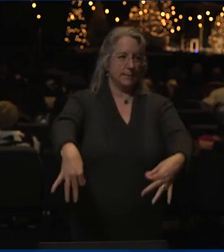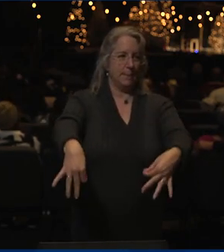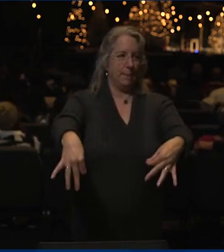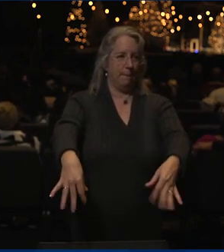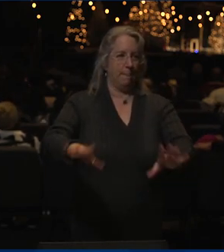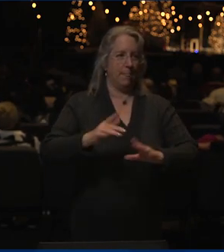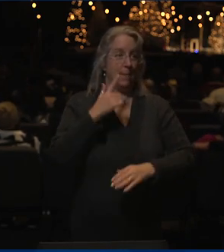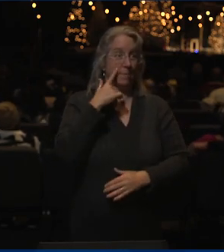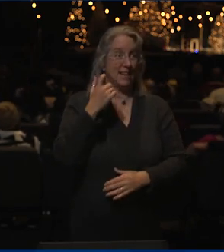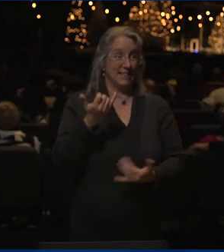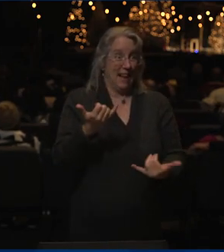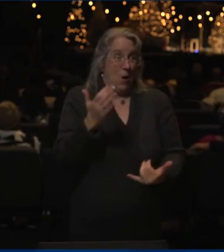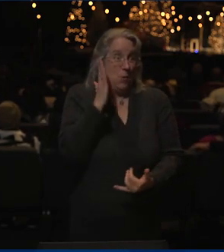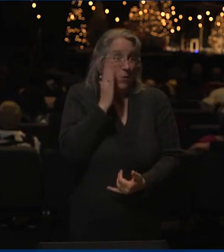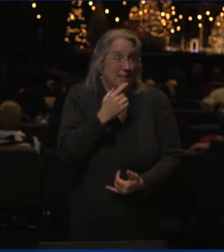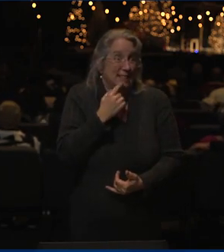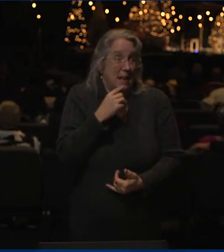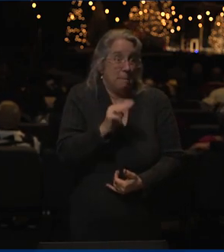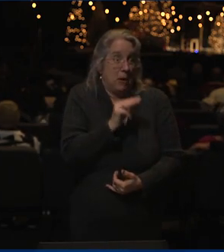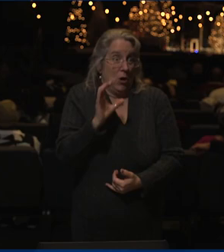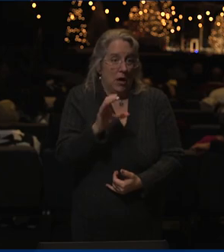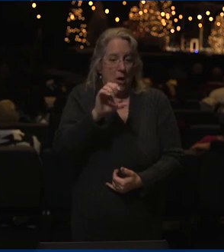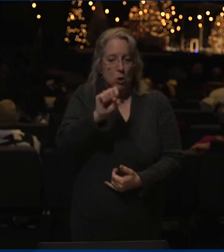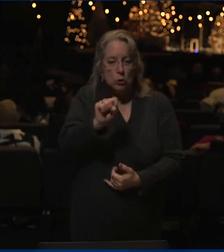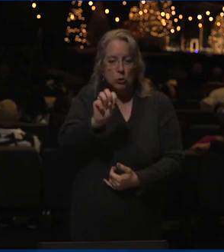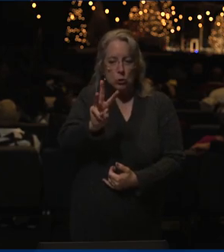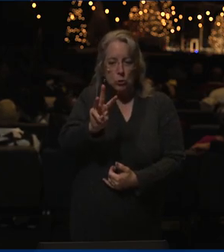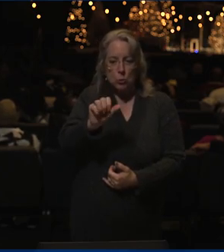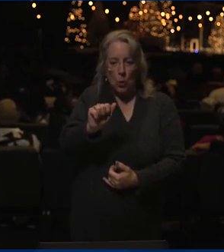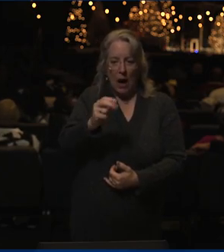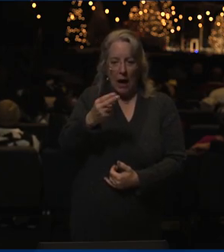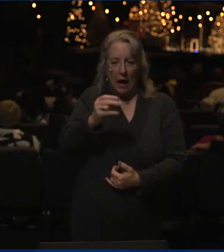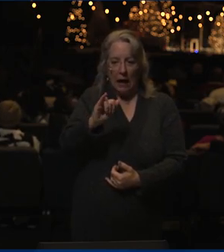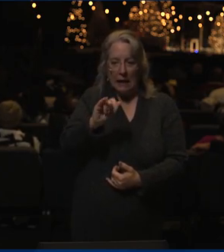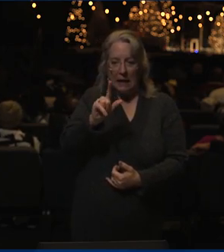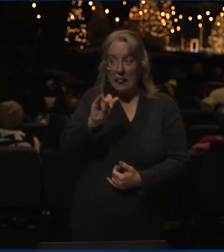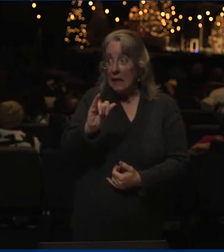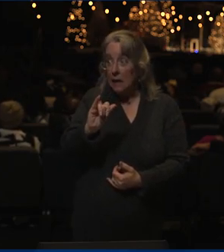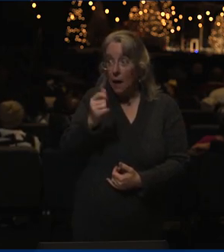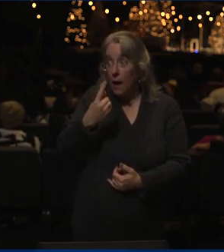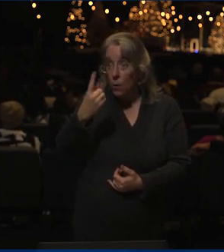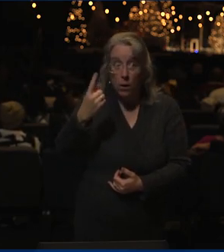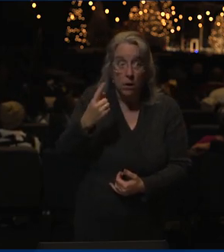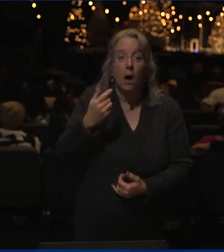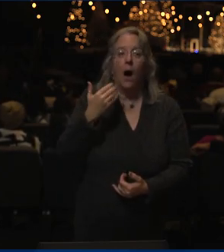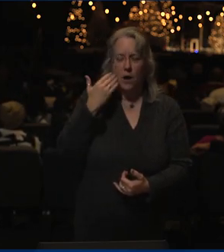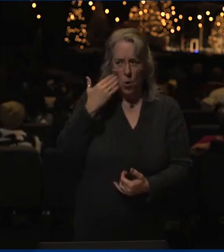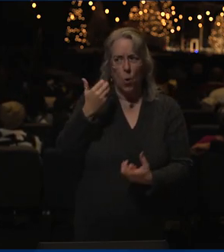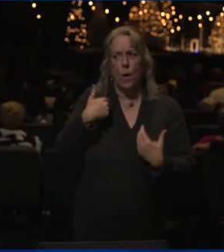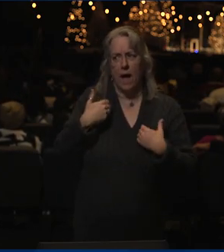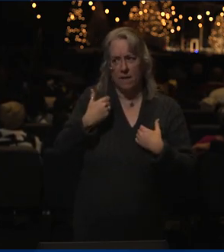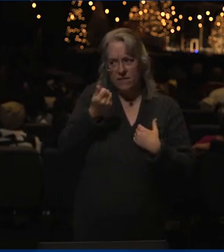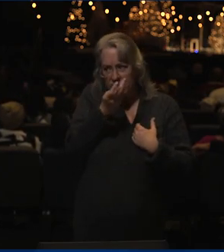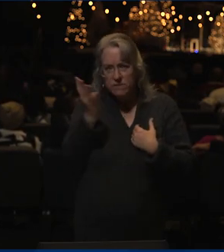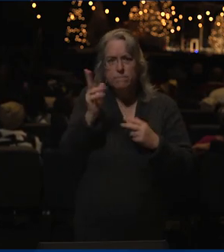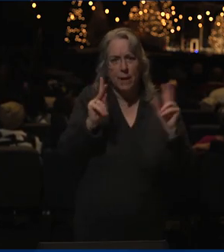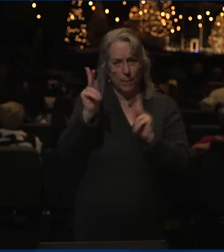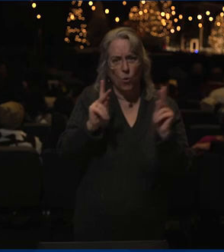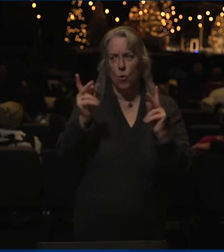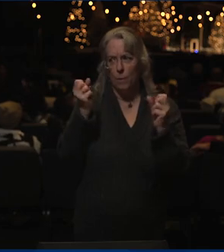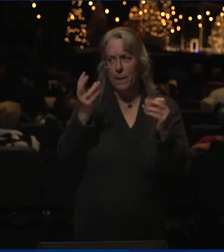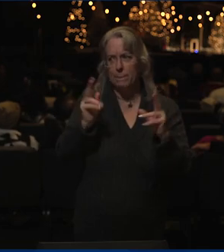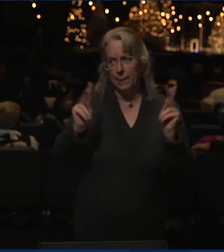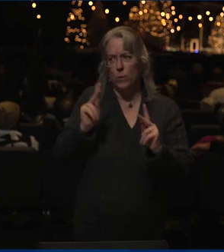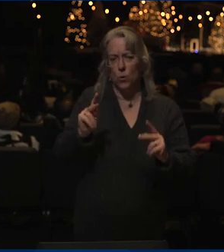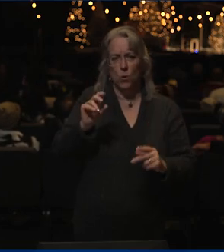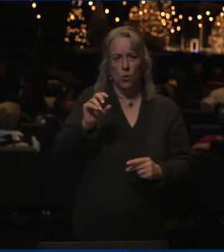Because now we're going to say Merry Christmas in Swahili. Who here speaks Swahili? I know we've got a lot of Swahili-speaking folks. You would